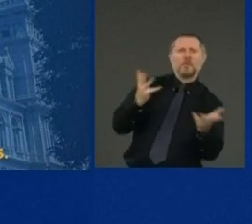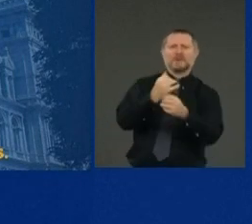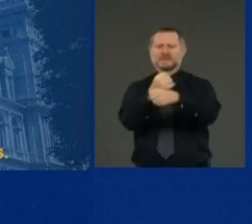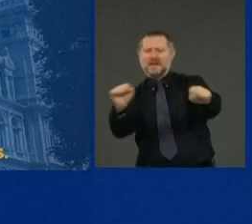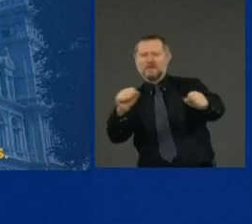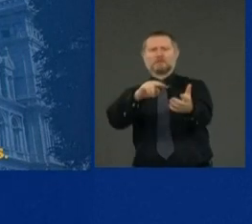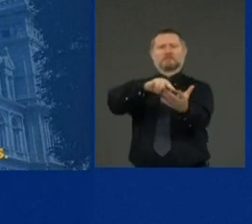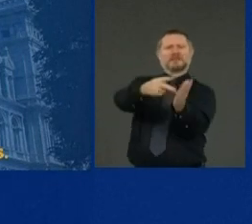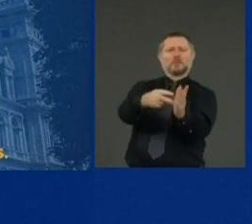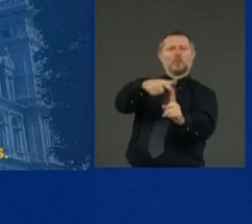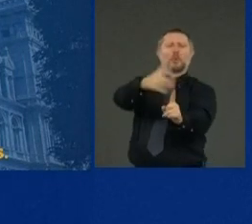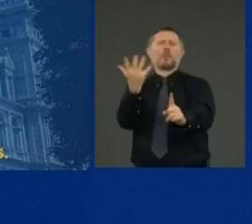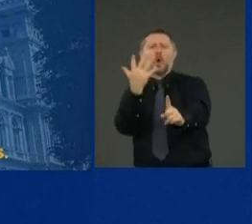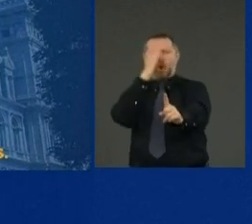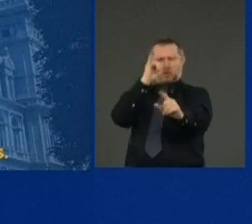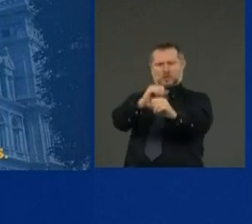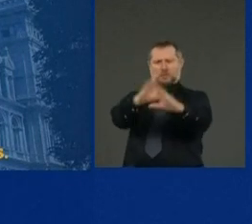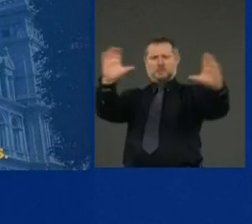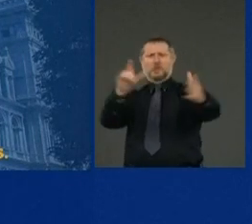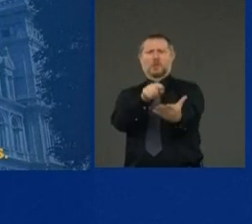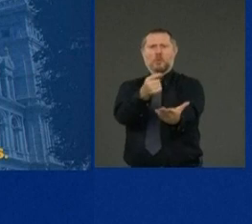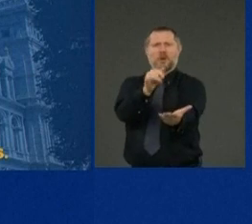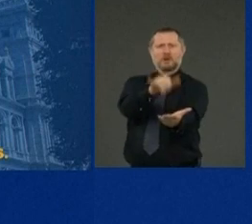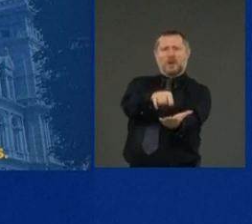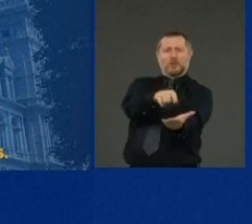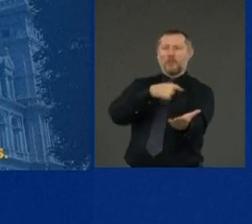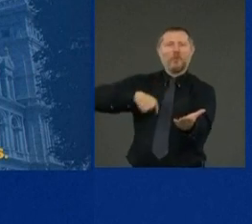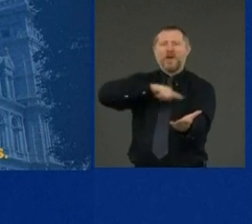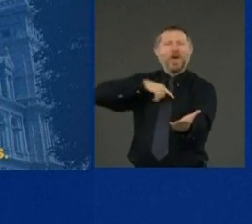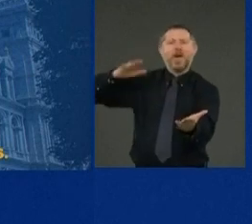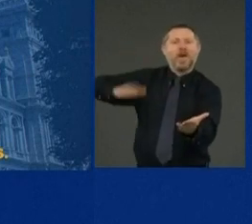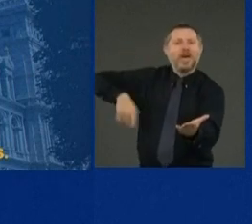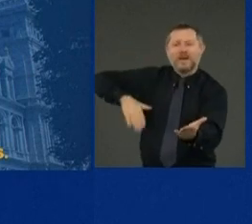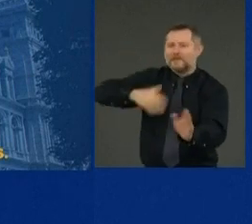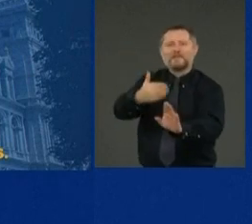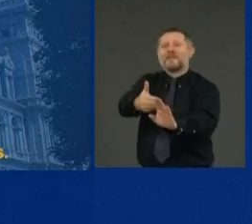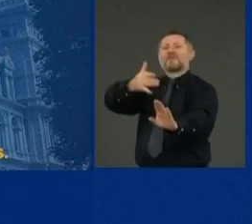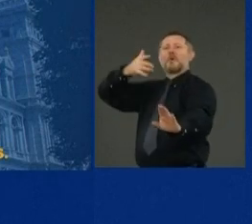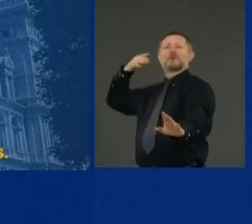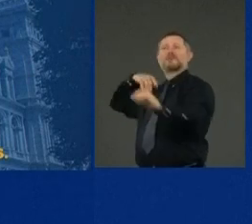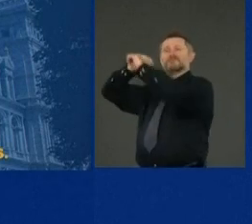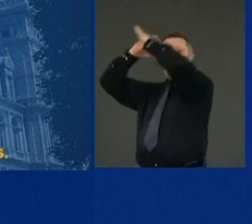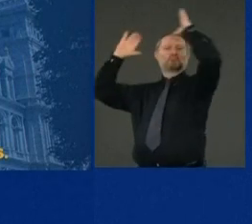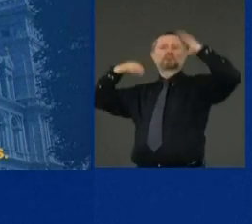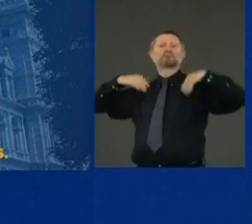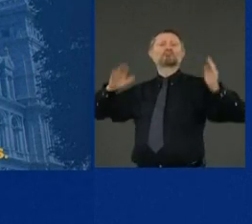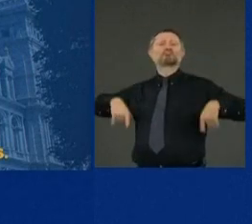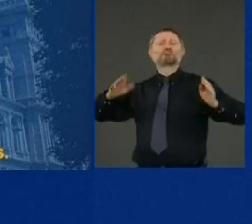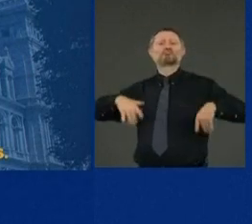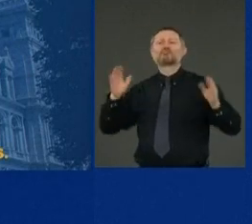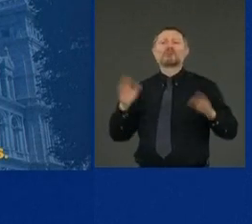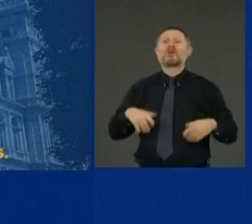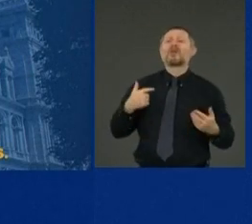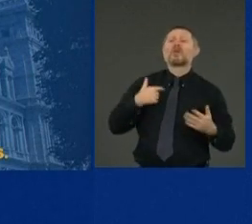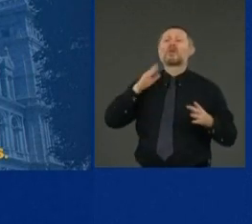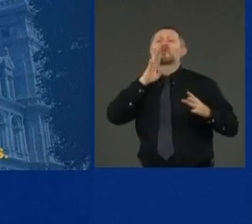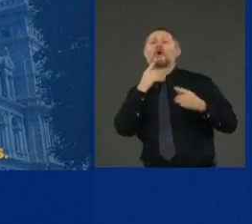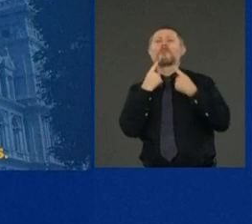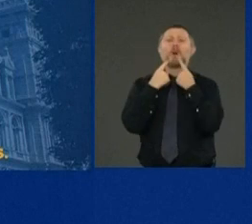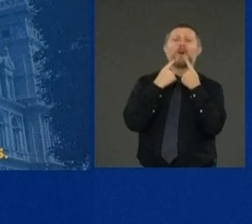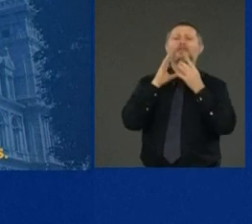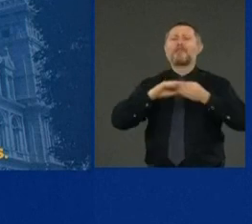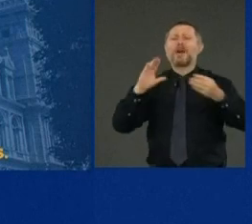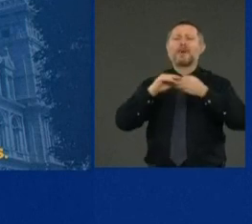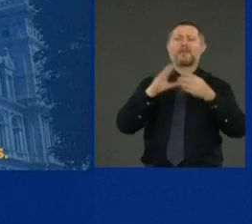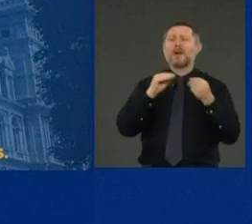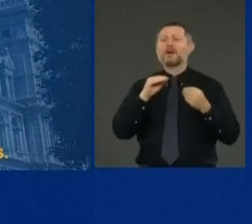society? We haven't reevaluated what it means. We've been talking about the expansion of the criminal justice